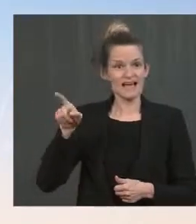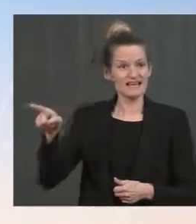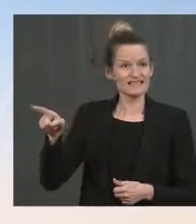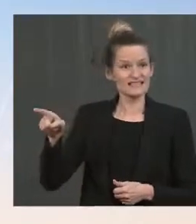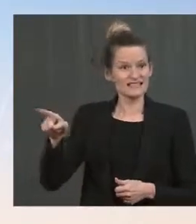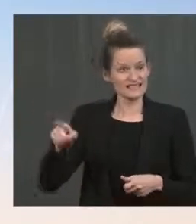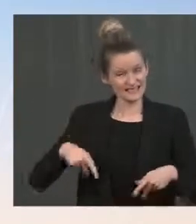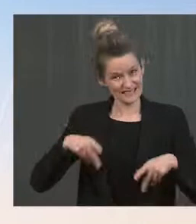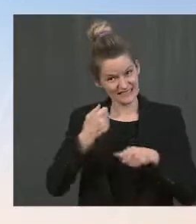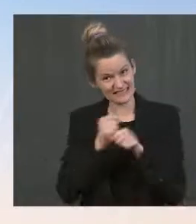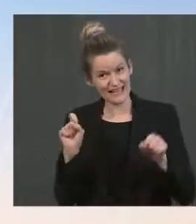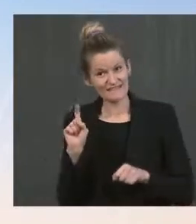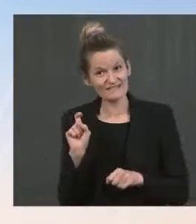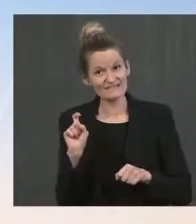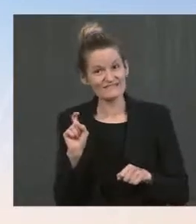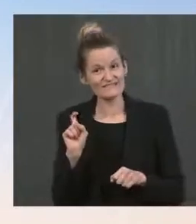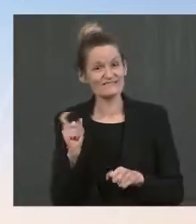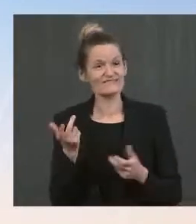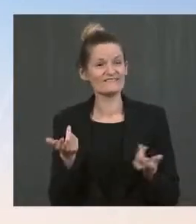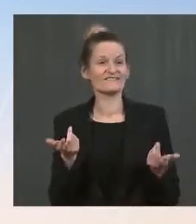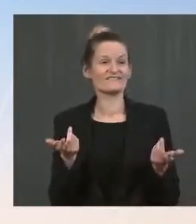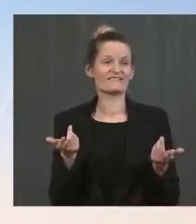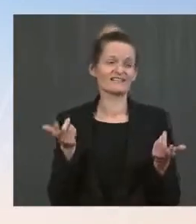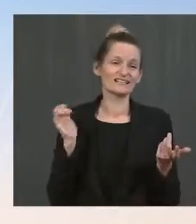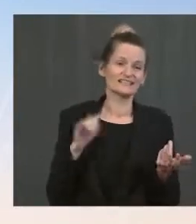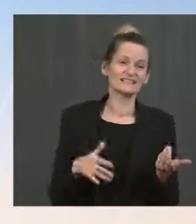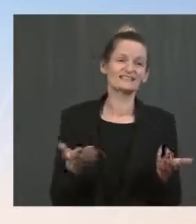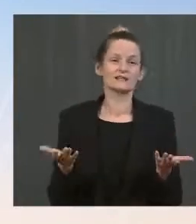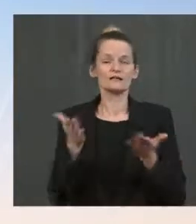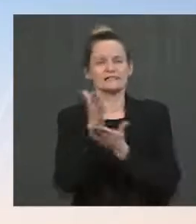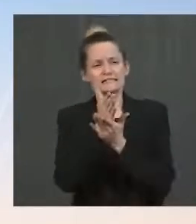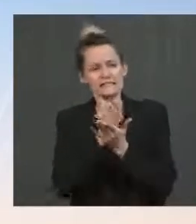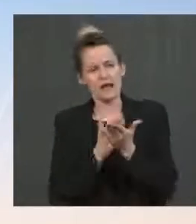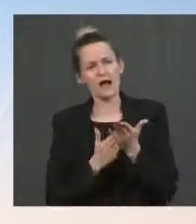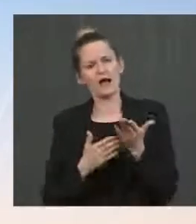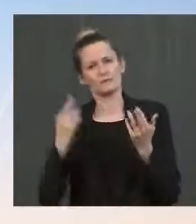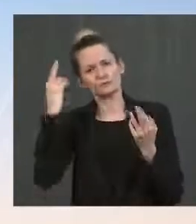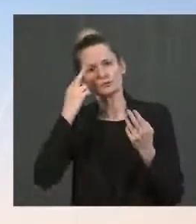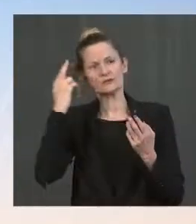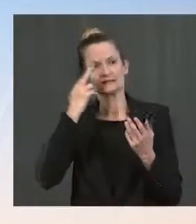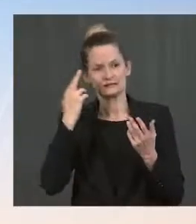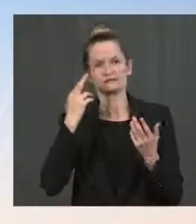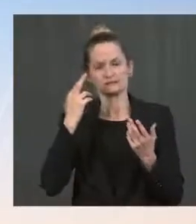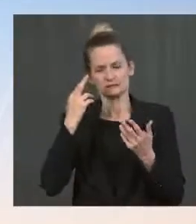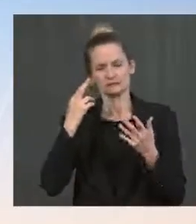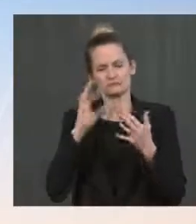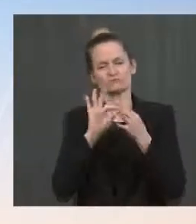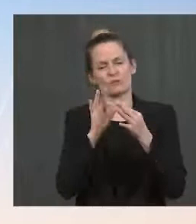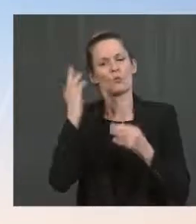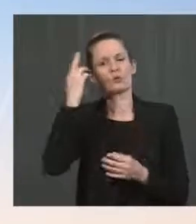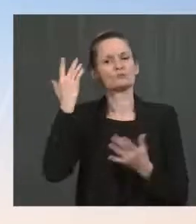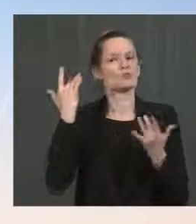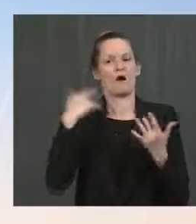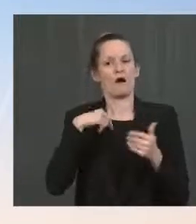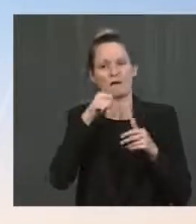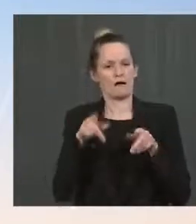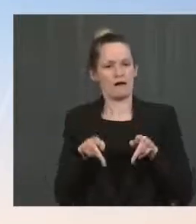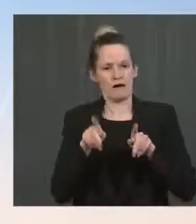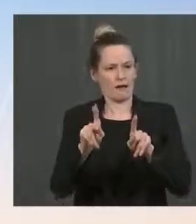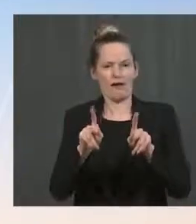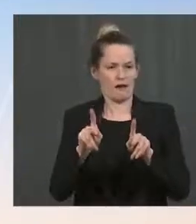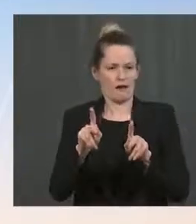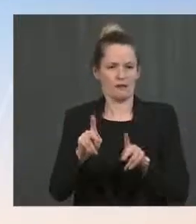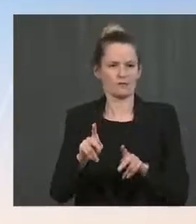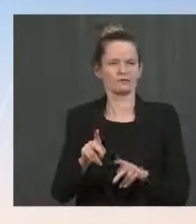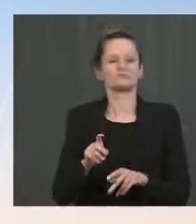justified questions, I think, as to why we wouldn't do that. And so right now, there are some charter planes that are taking off. We do have to